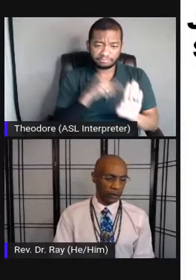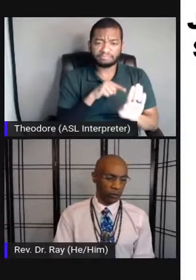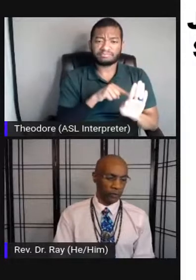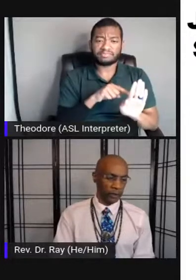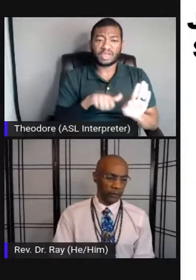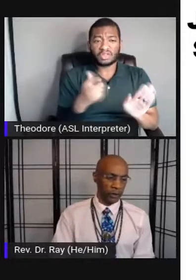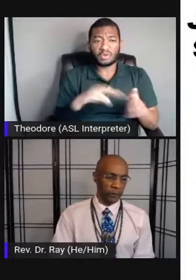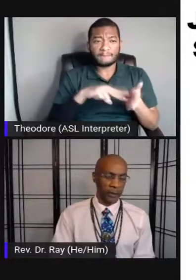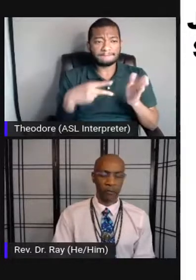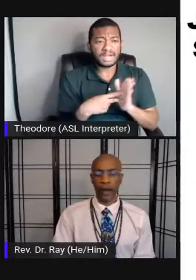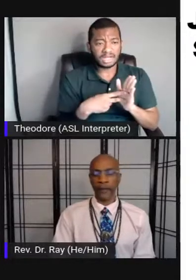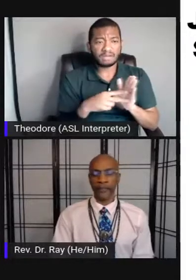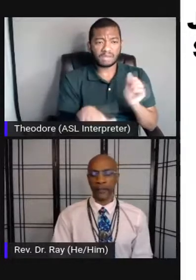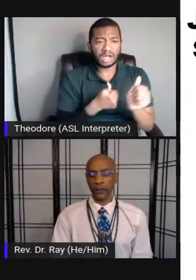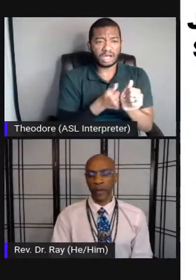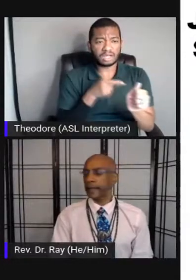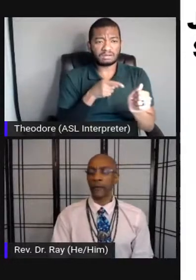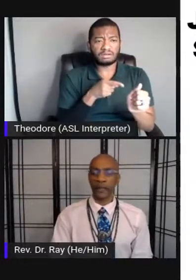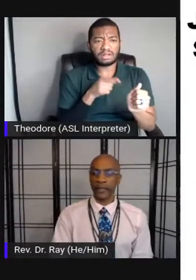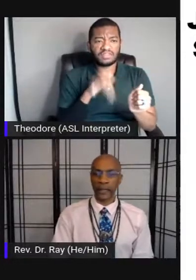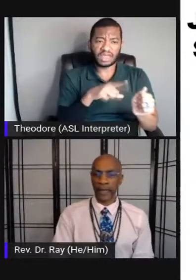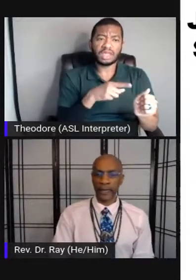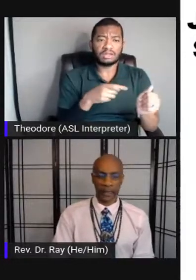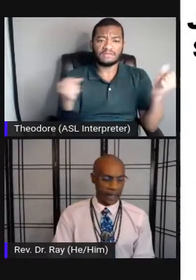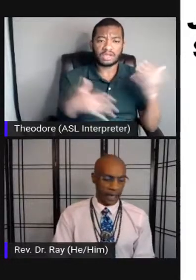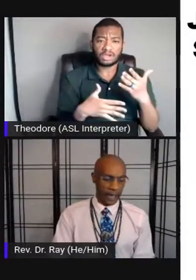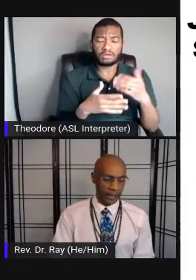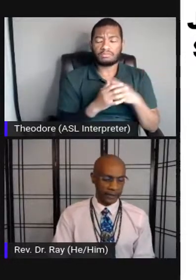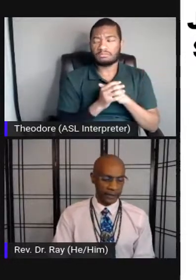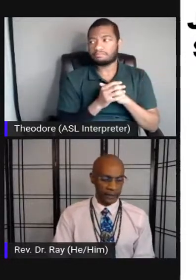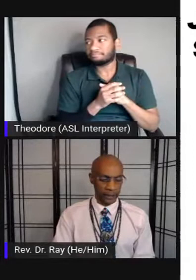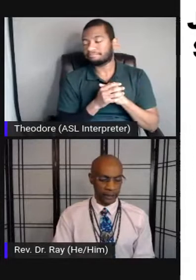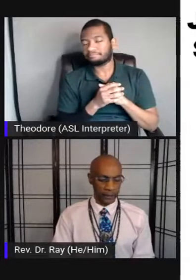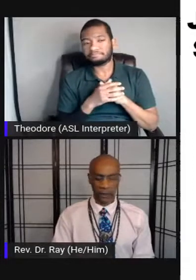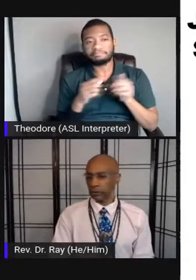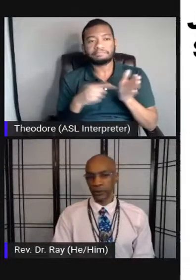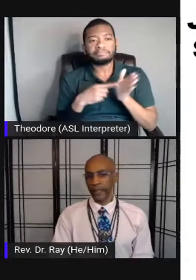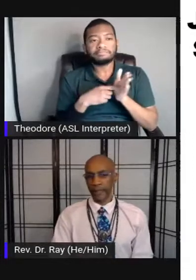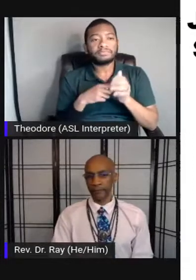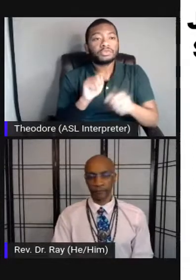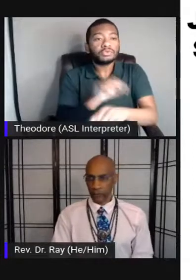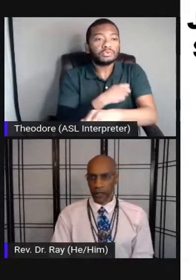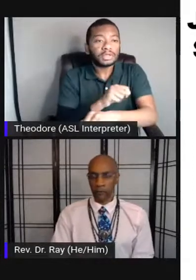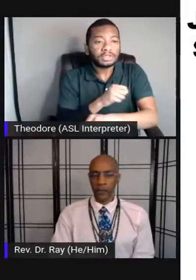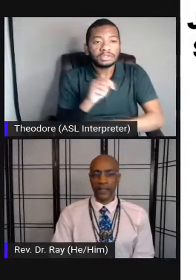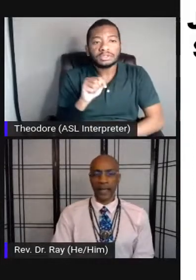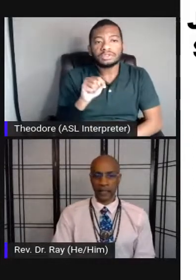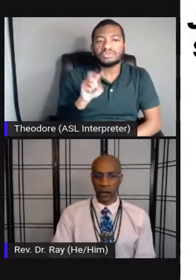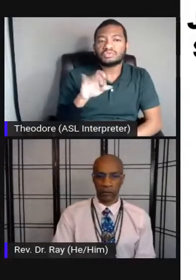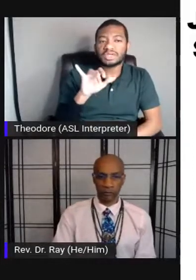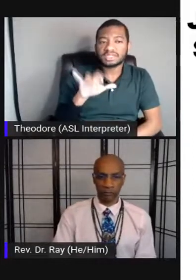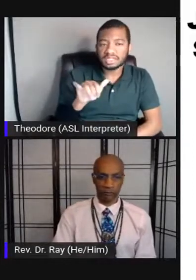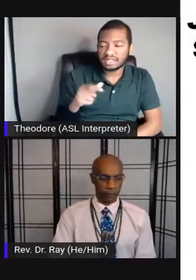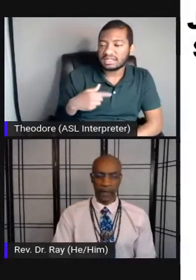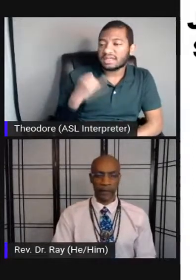like the, you know, remember that brownie thing you made? I really didn't like it, and don't do it again. I'm criticizing